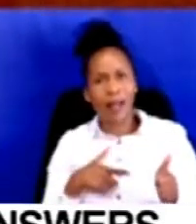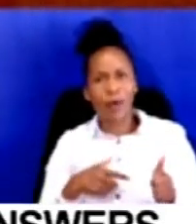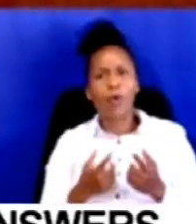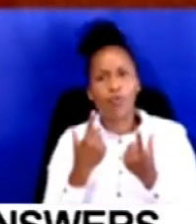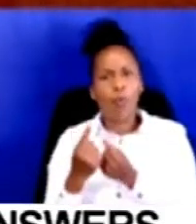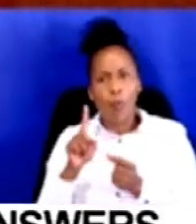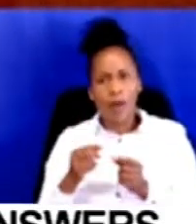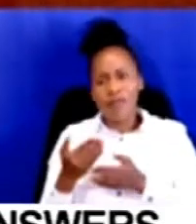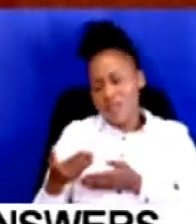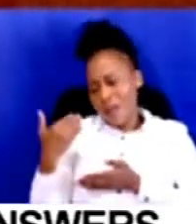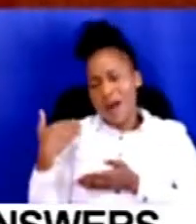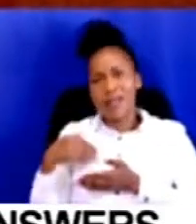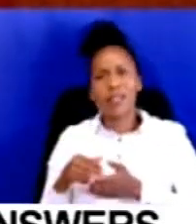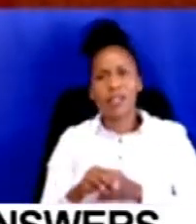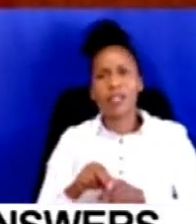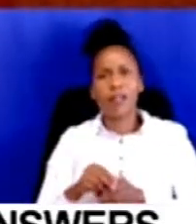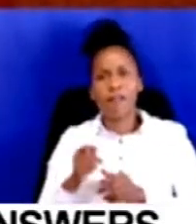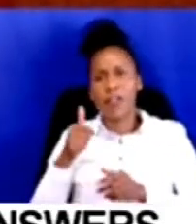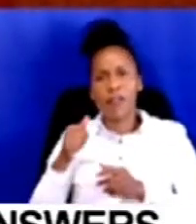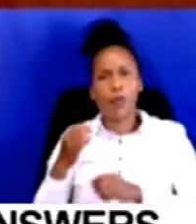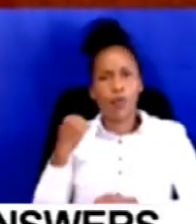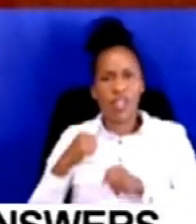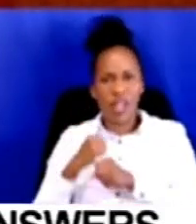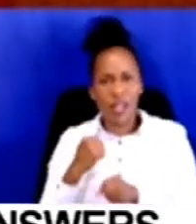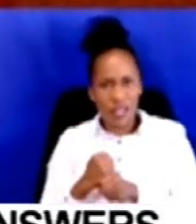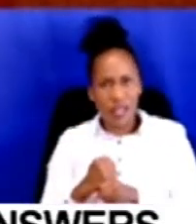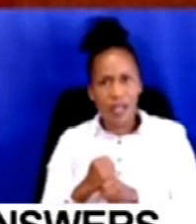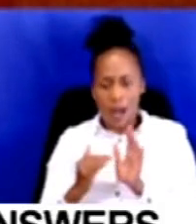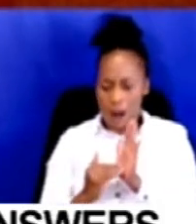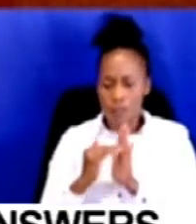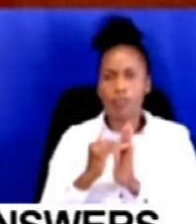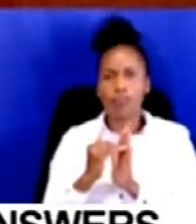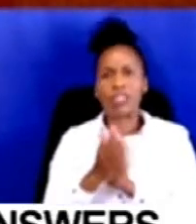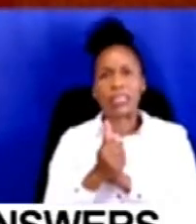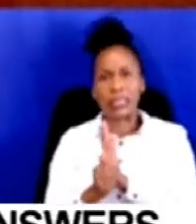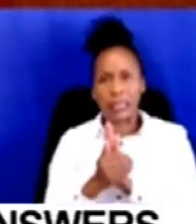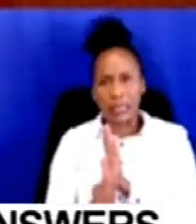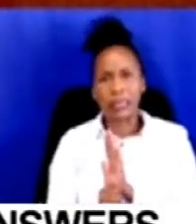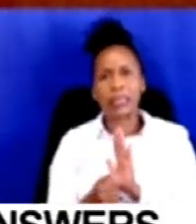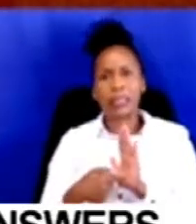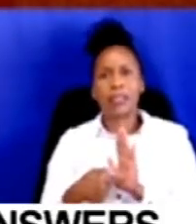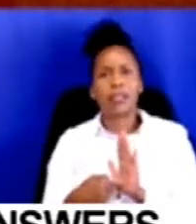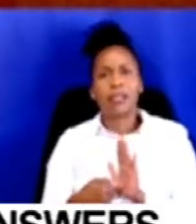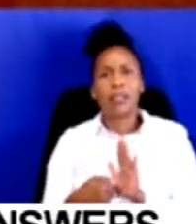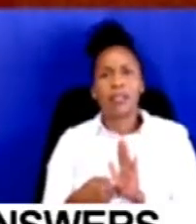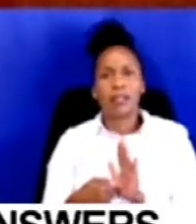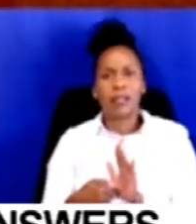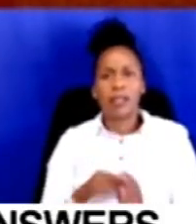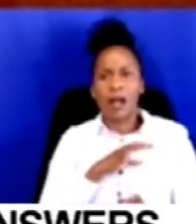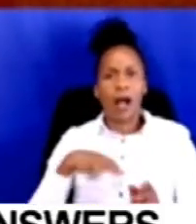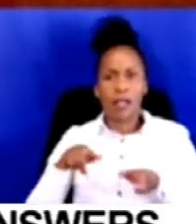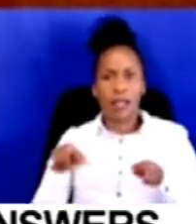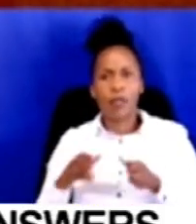past few years. Surely training and upskilling of councillors, which would help service delivery in local